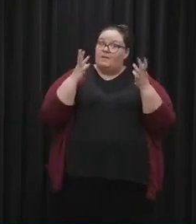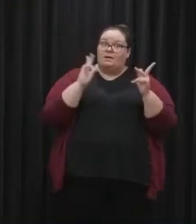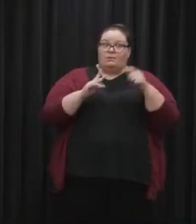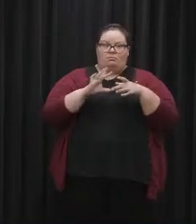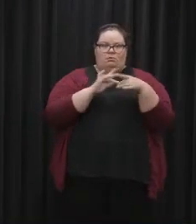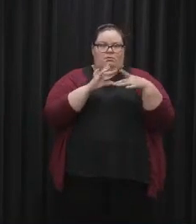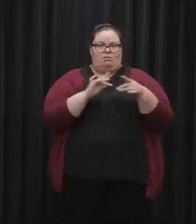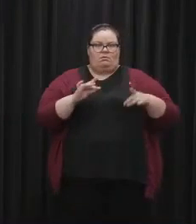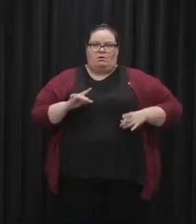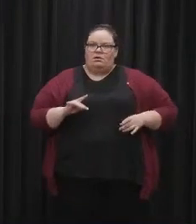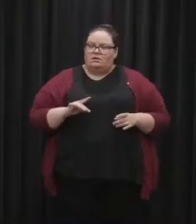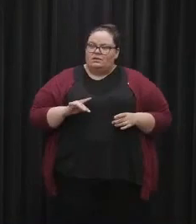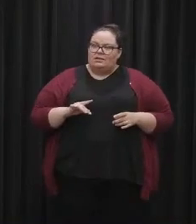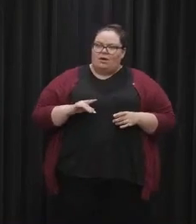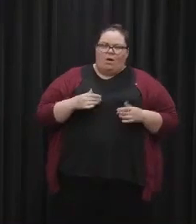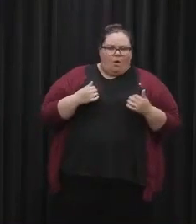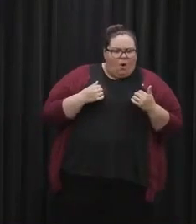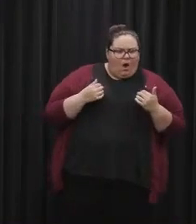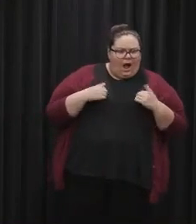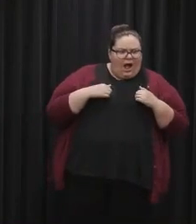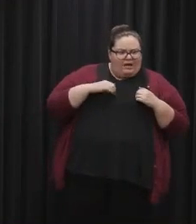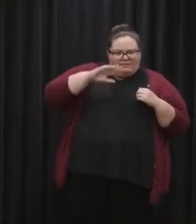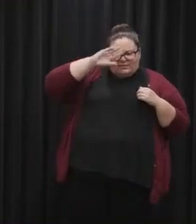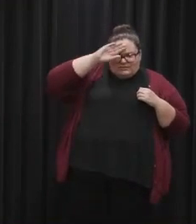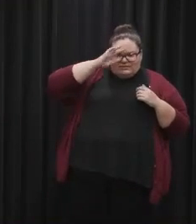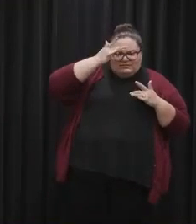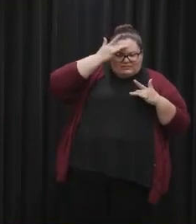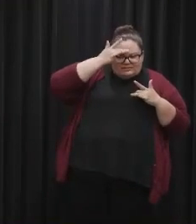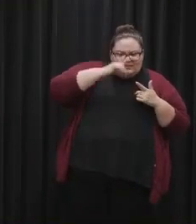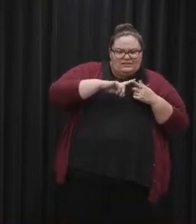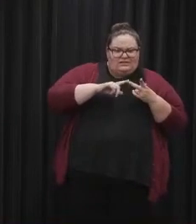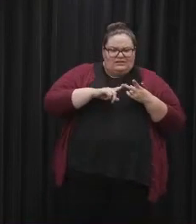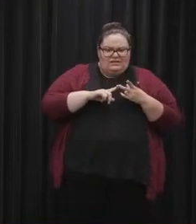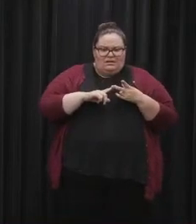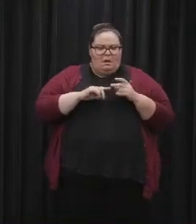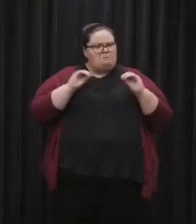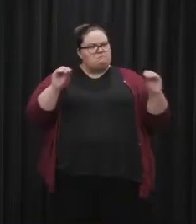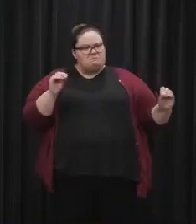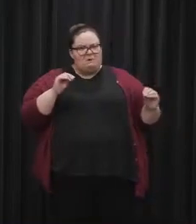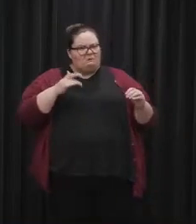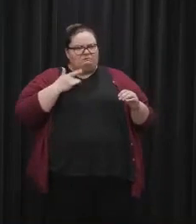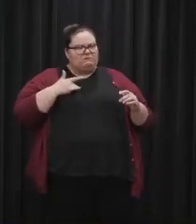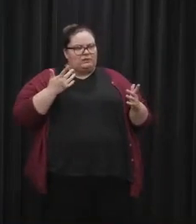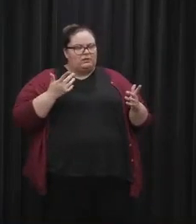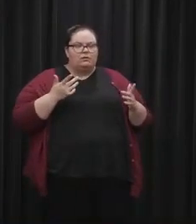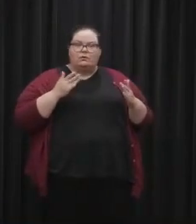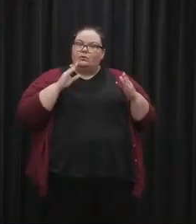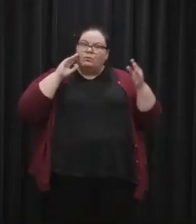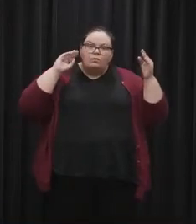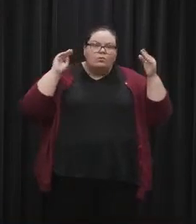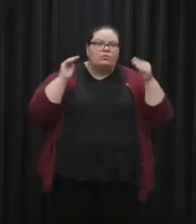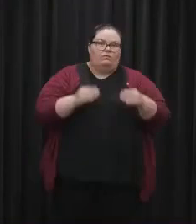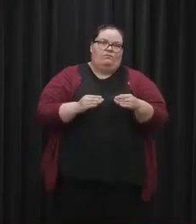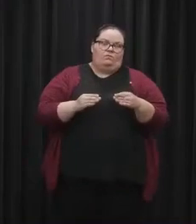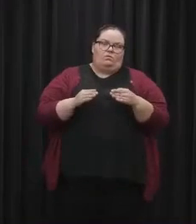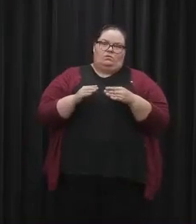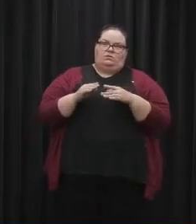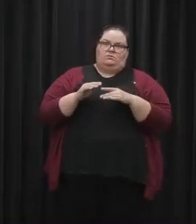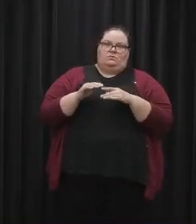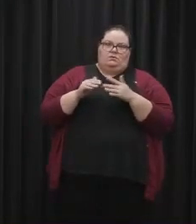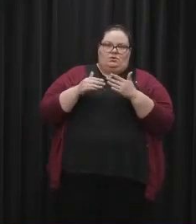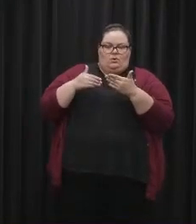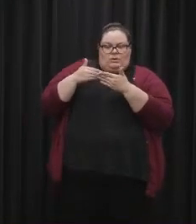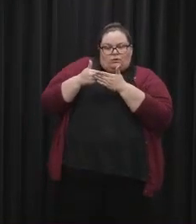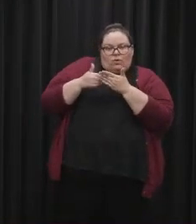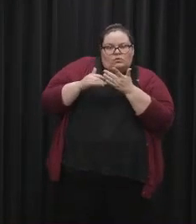comments about symptomatic testing versus asymptomatic testing and mass testing, et cetera. We're really focused on the cases and the